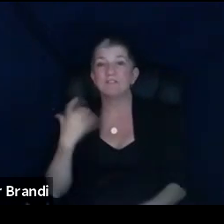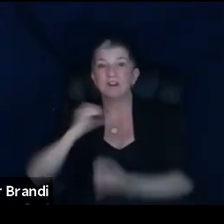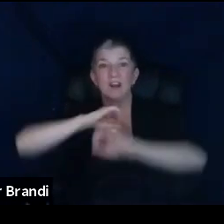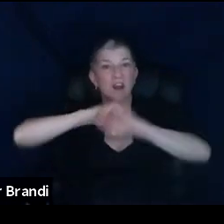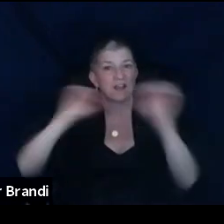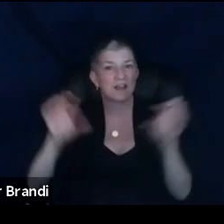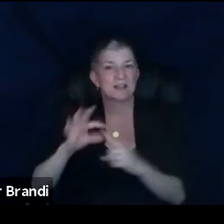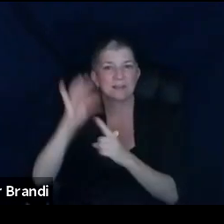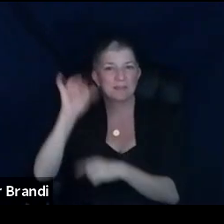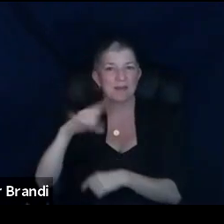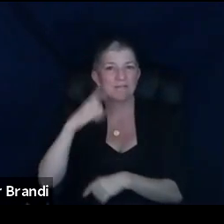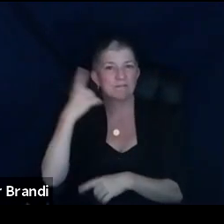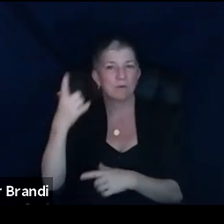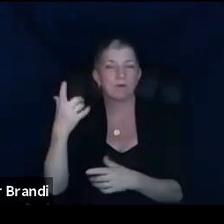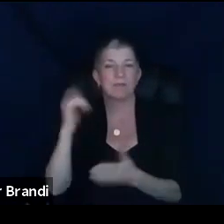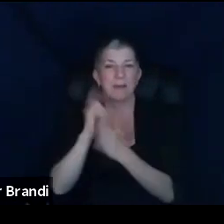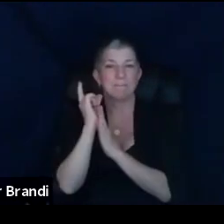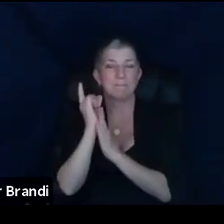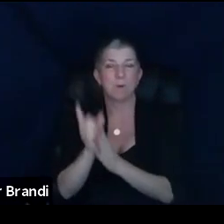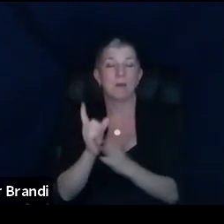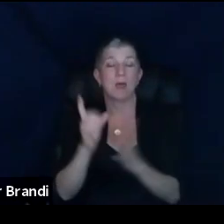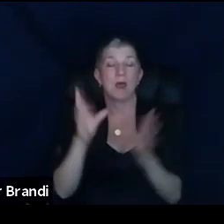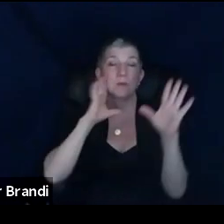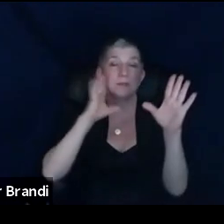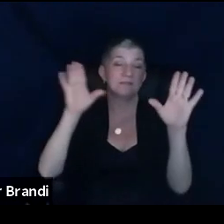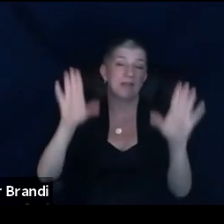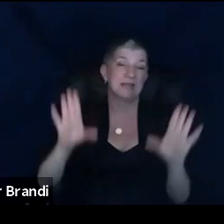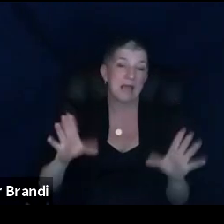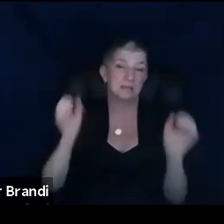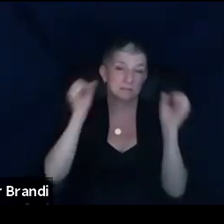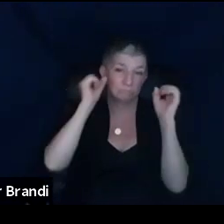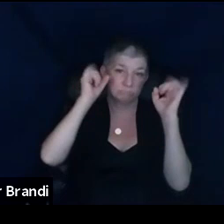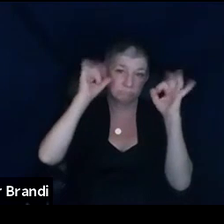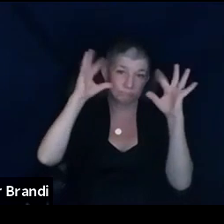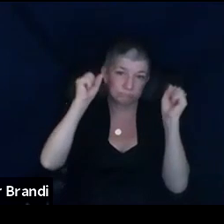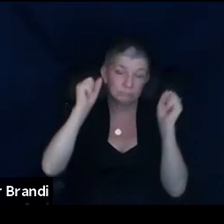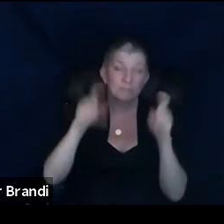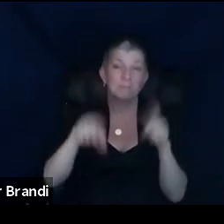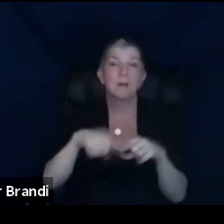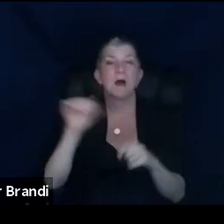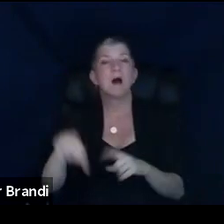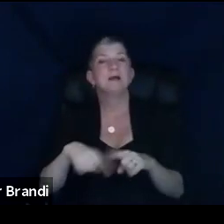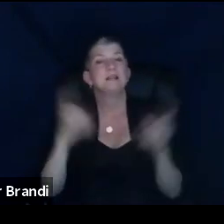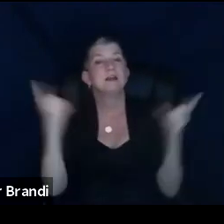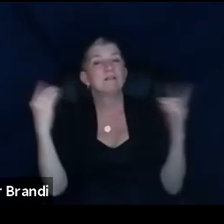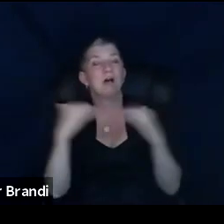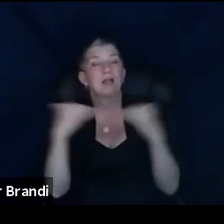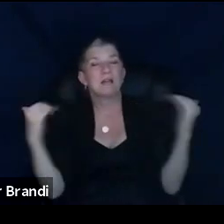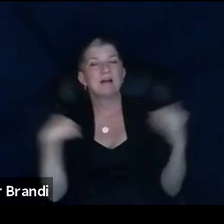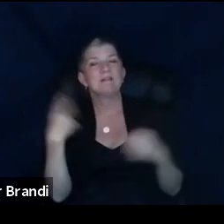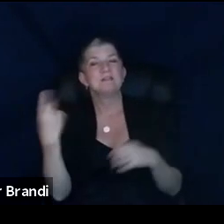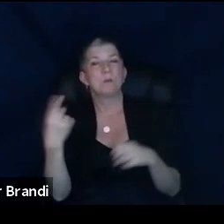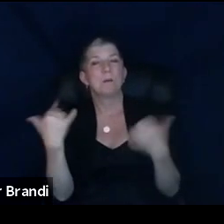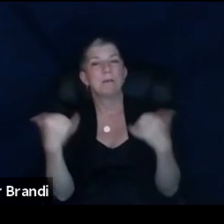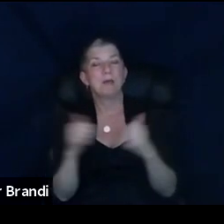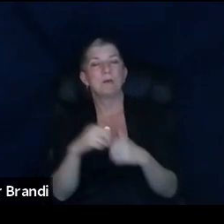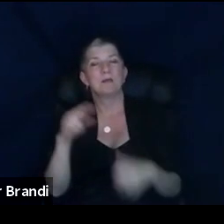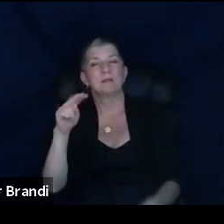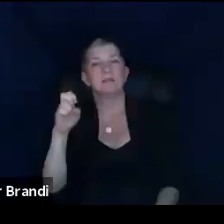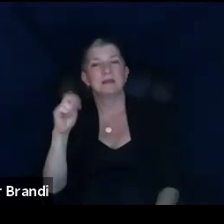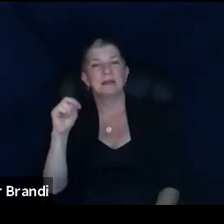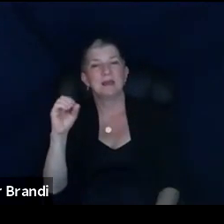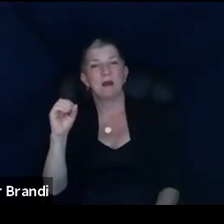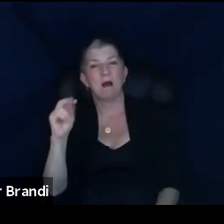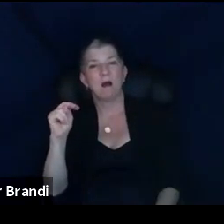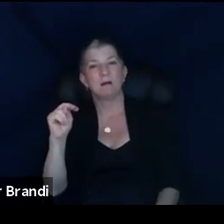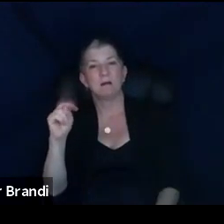fantastic. On a completely different level, I've had somebody play with a neon wand. And Kitten,